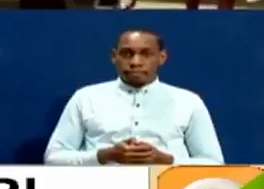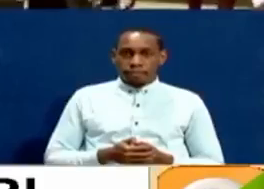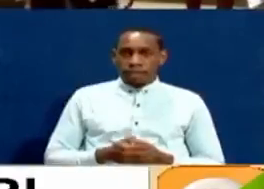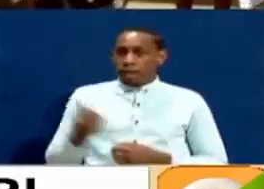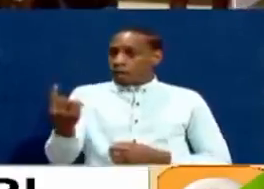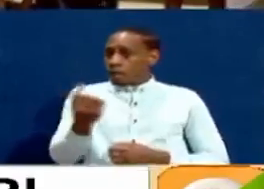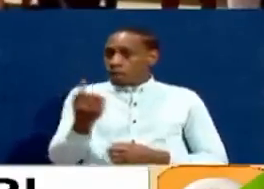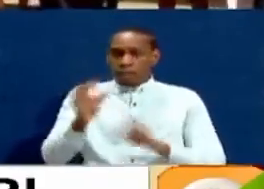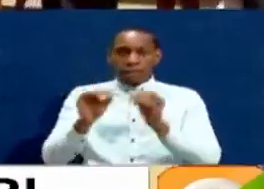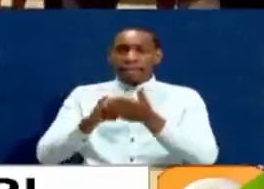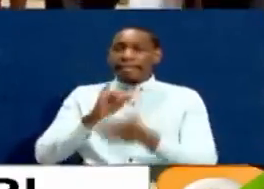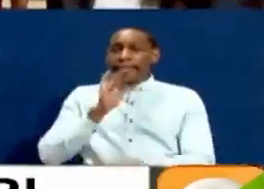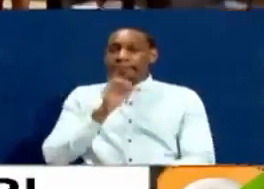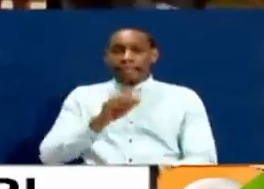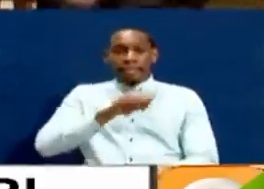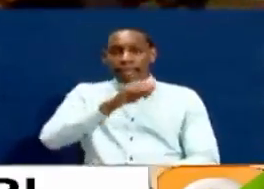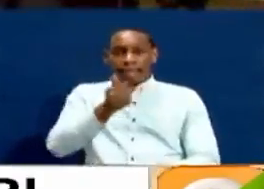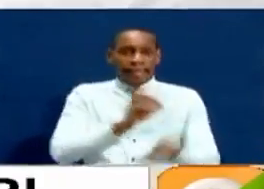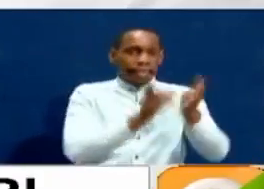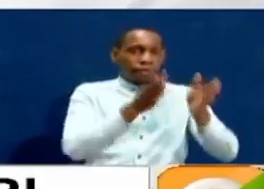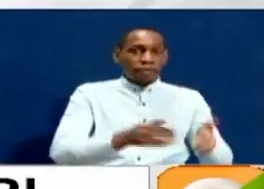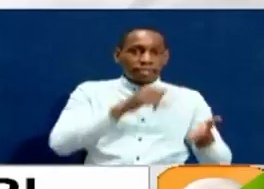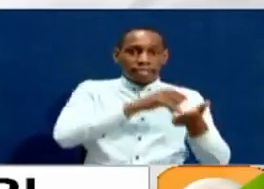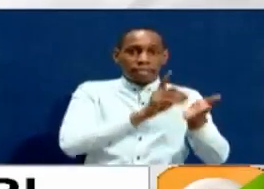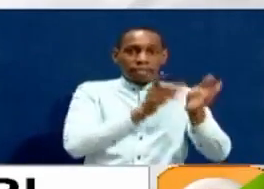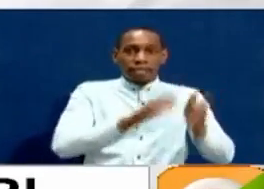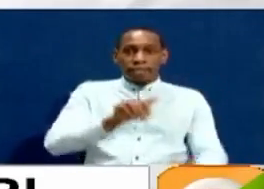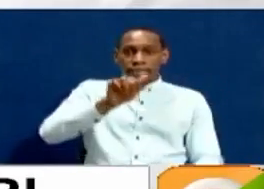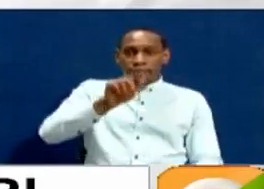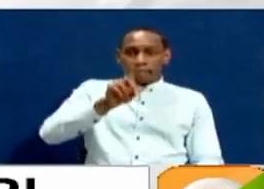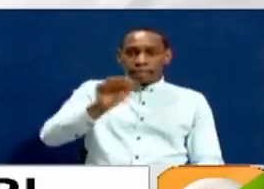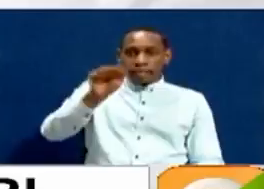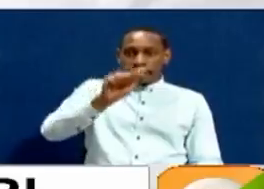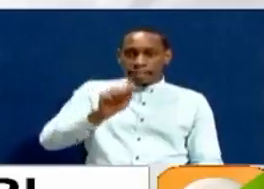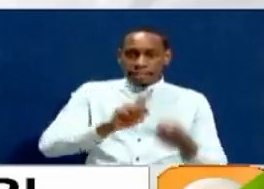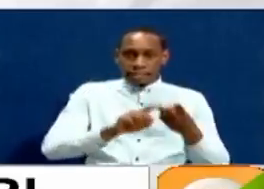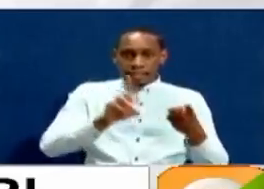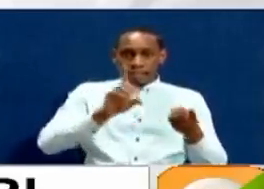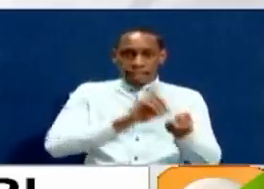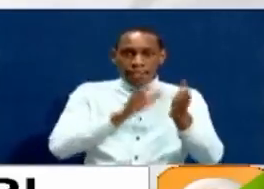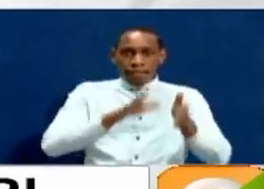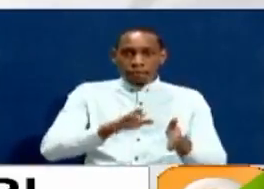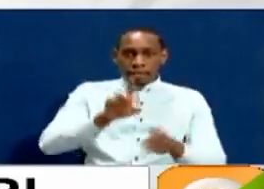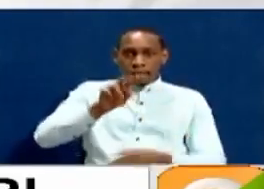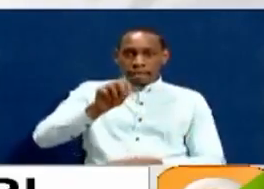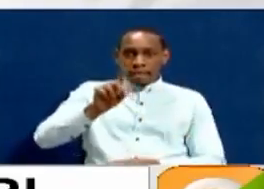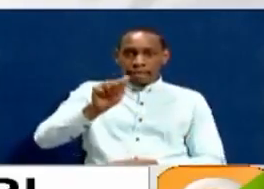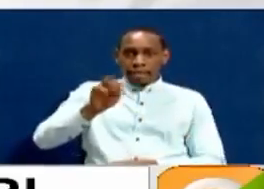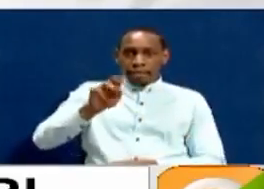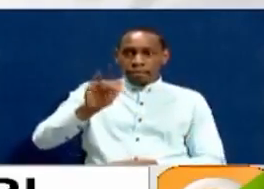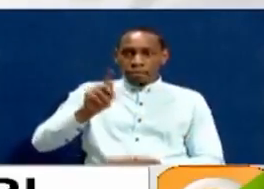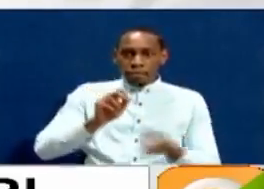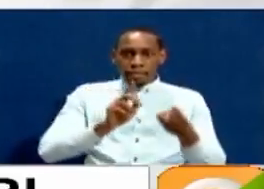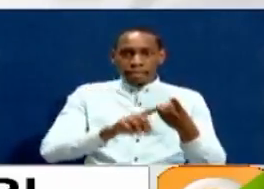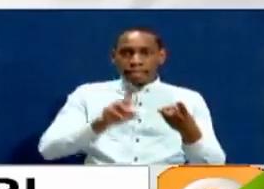Si yeye pekee aliyefariki. Wenzake ni pamoja na Dr. Adisa Lugaliki, Dr. Ndambuki Boloi, Dr.